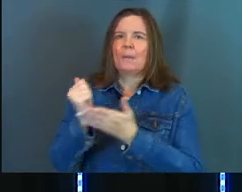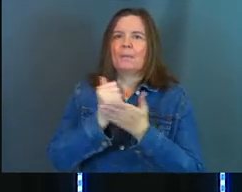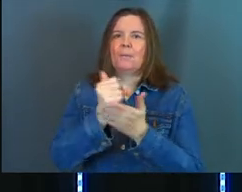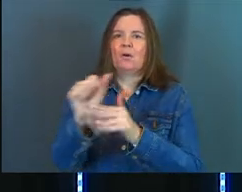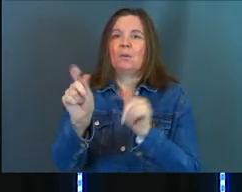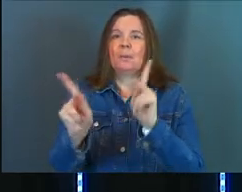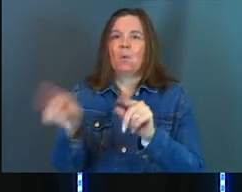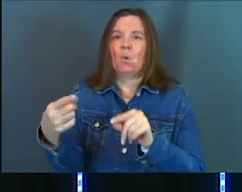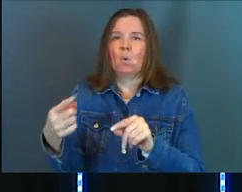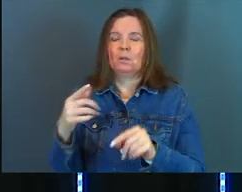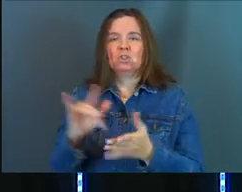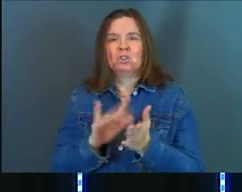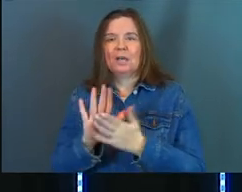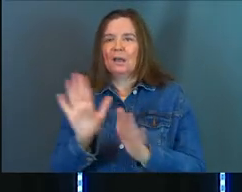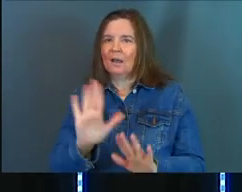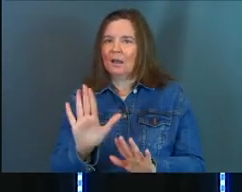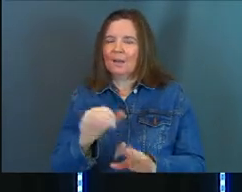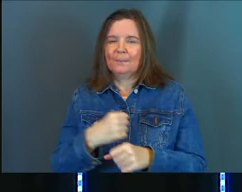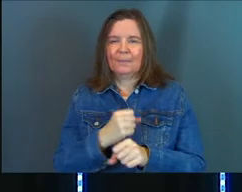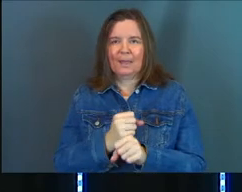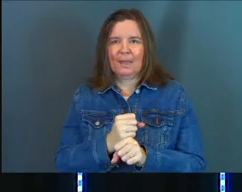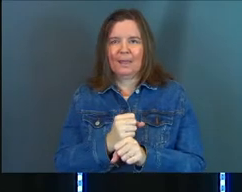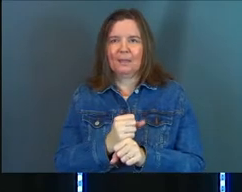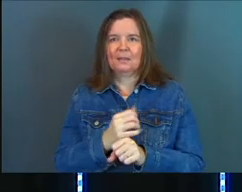other people. Jesus made